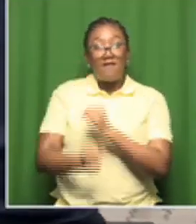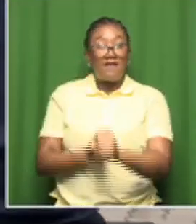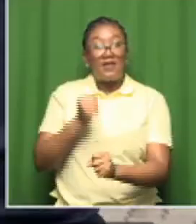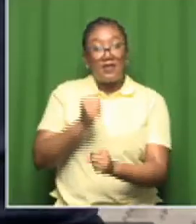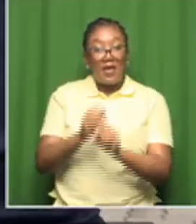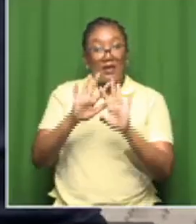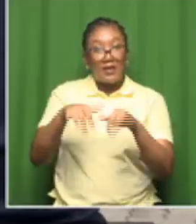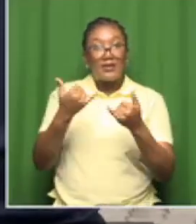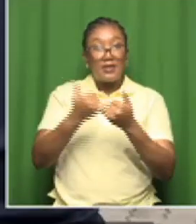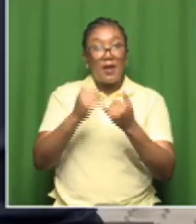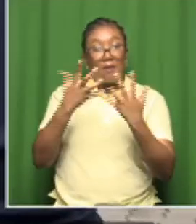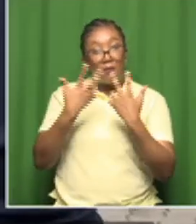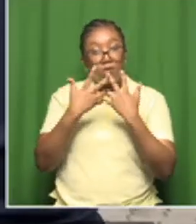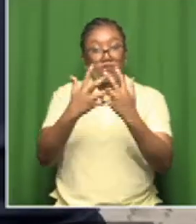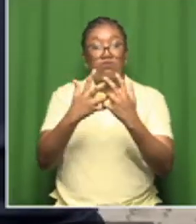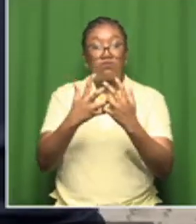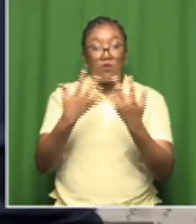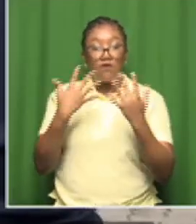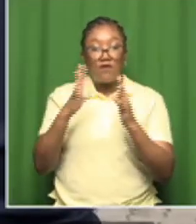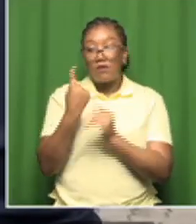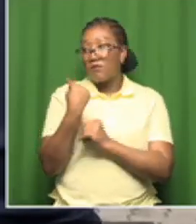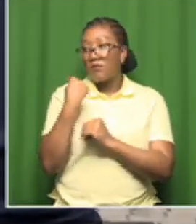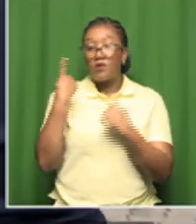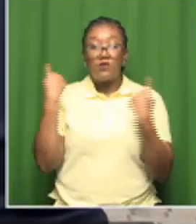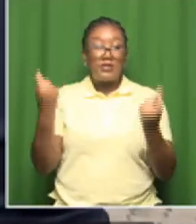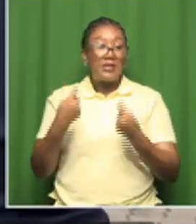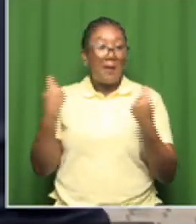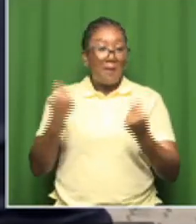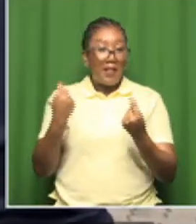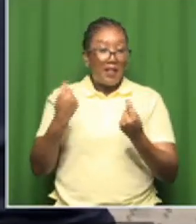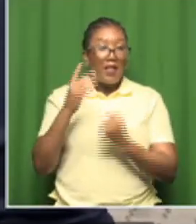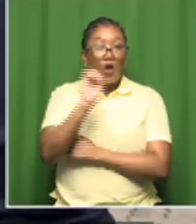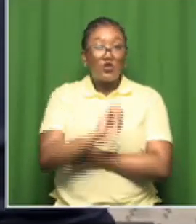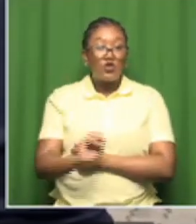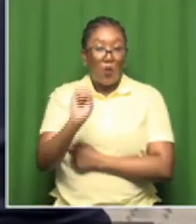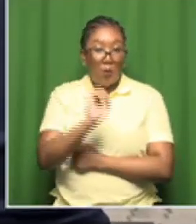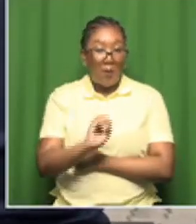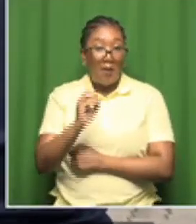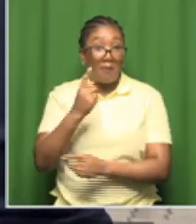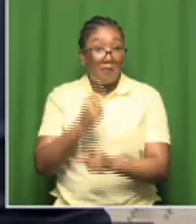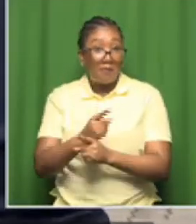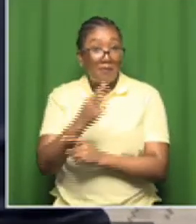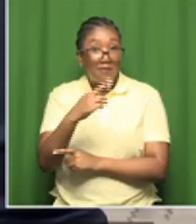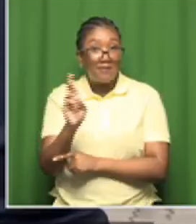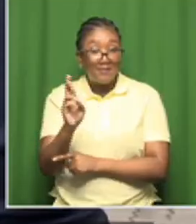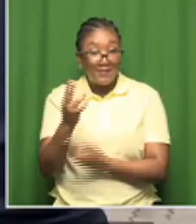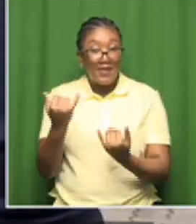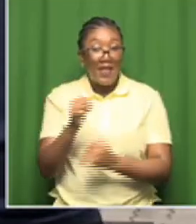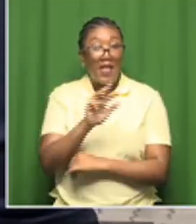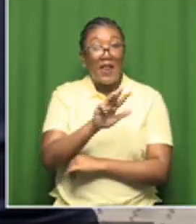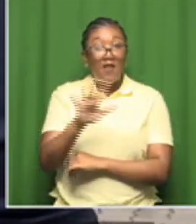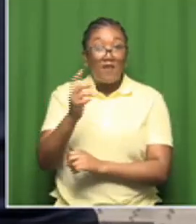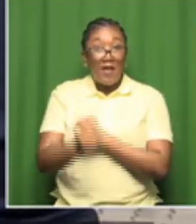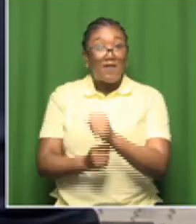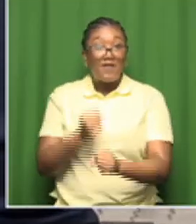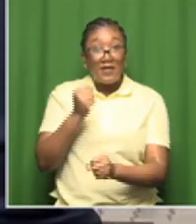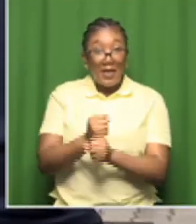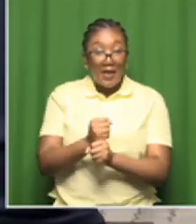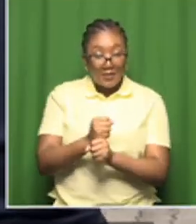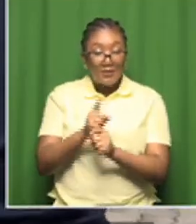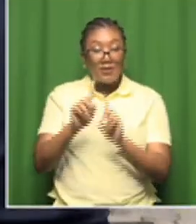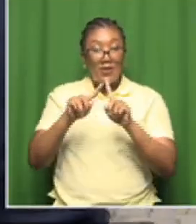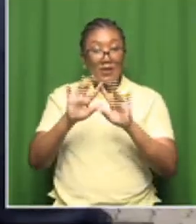us about that. You celebrated that anniversary in October, if I'm not mistaken. 95 years that this cable car line has